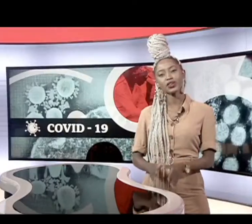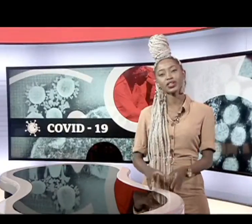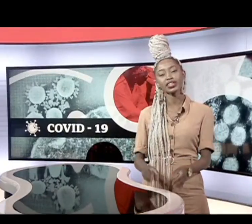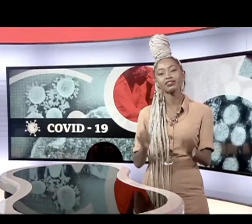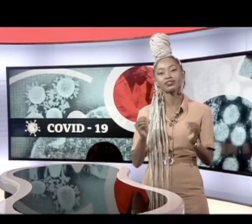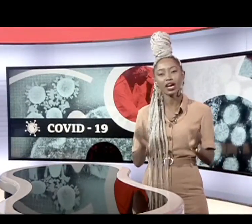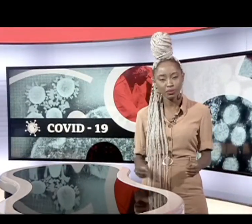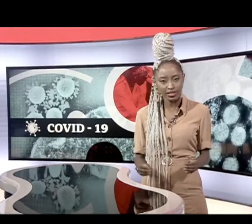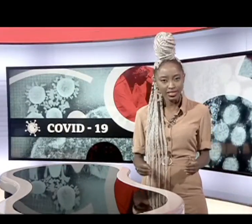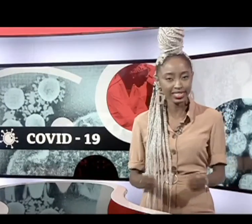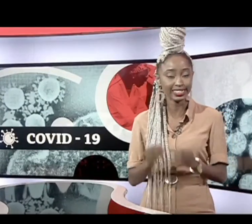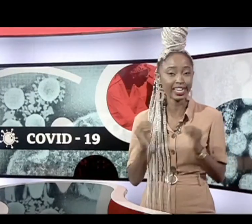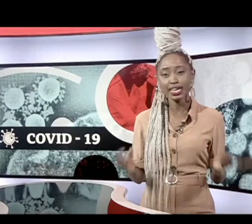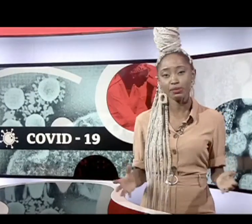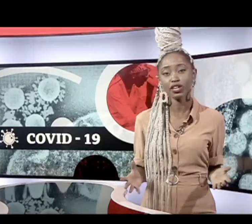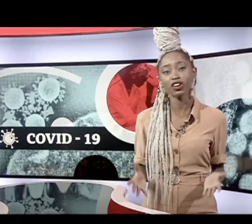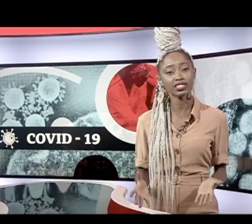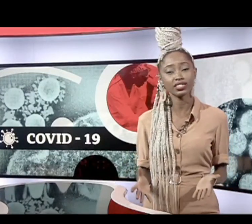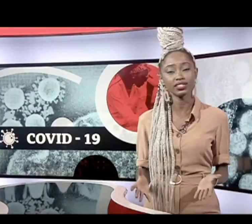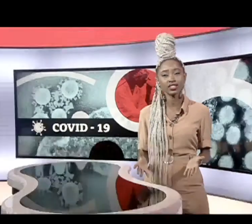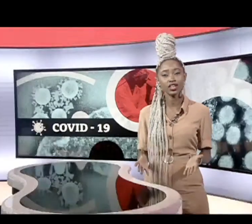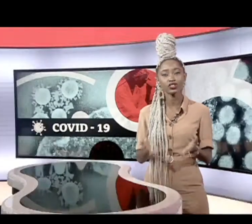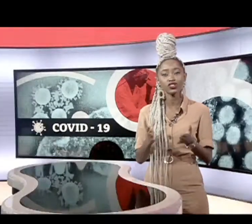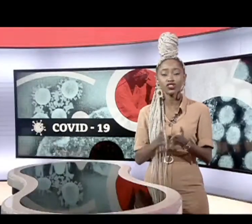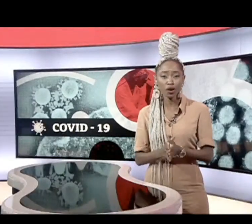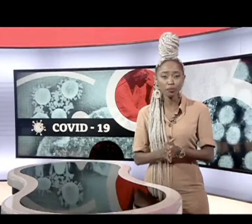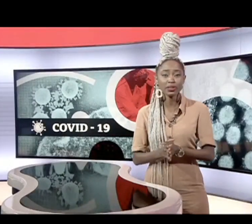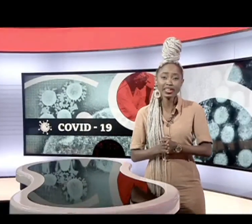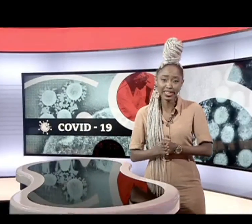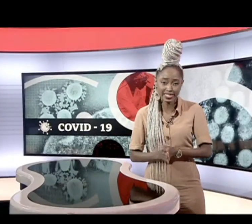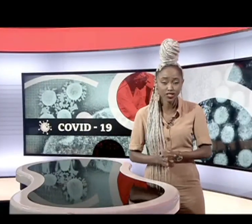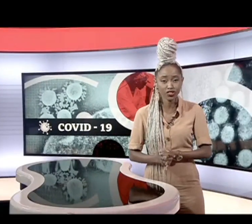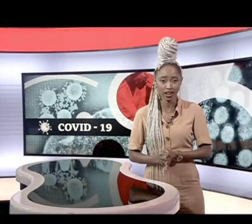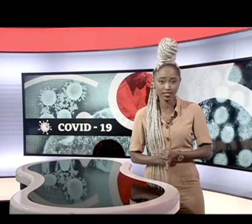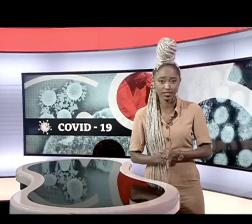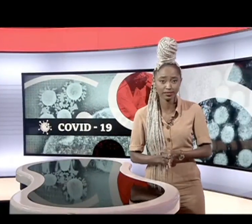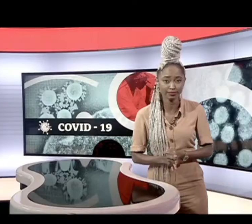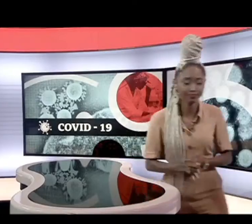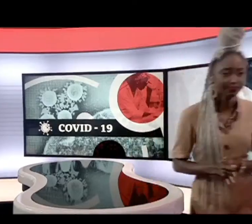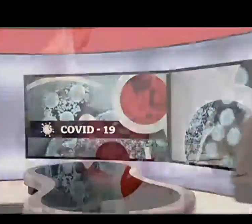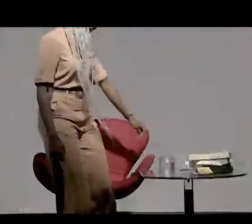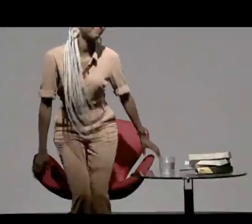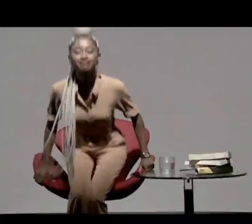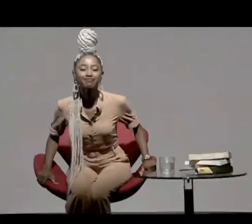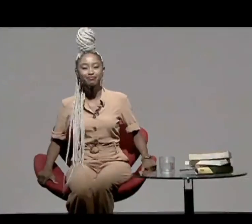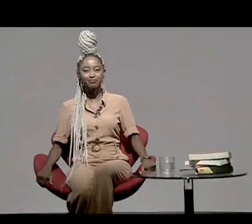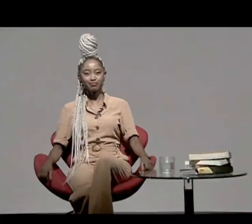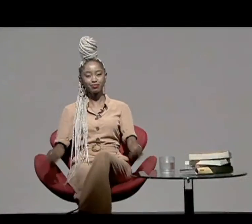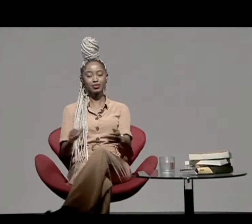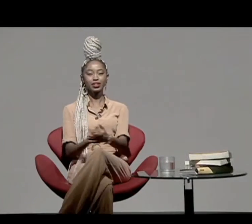how do you get a vibrant and dynamic continent to stop in its tracks?